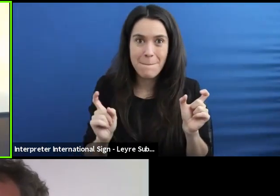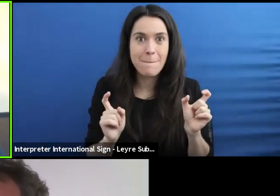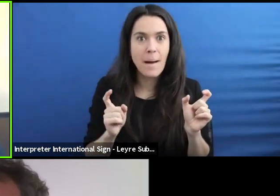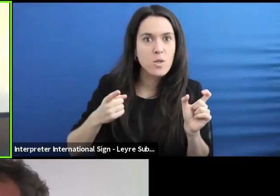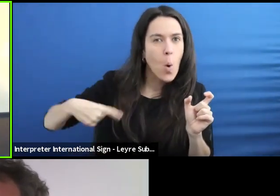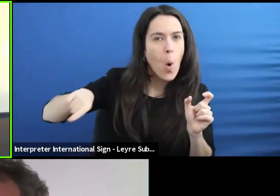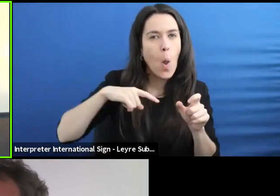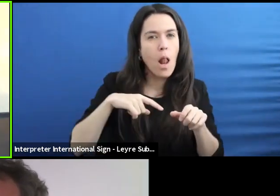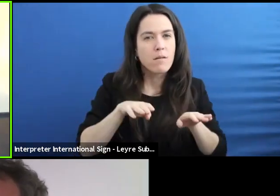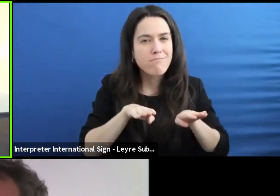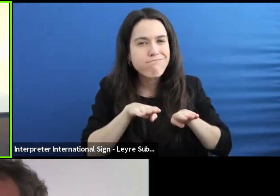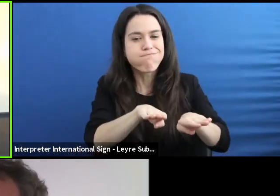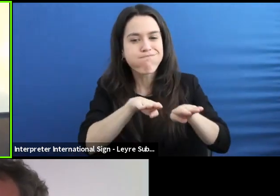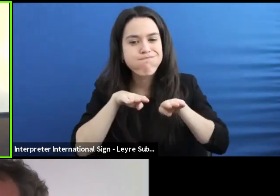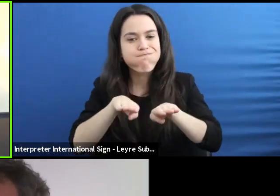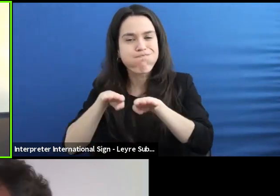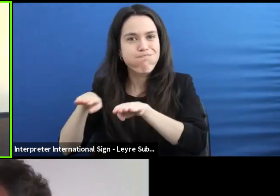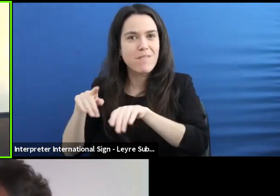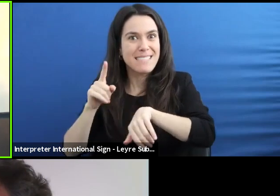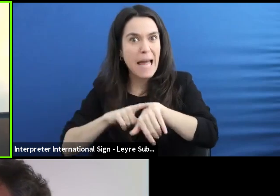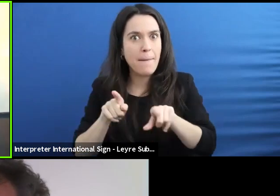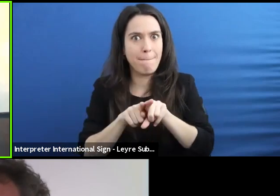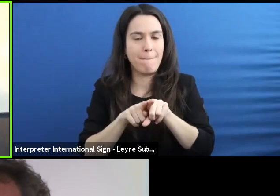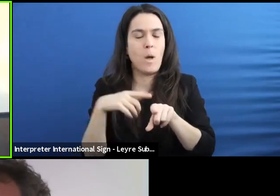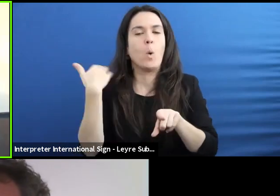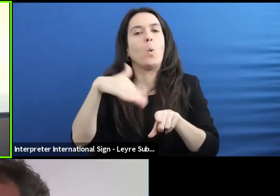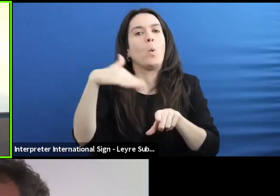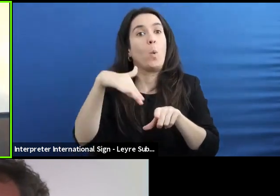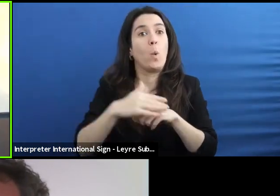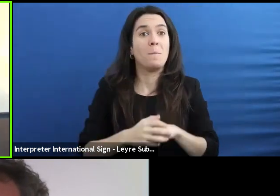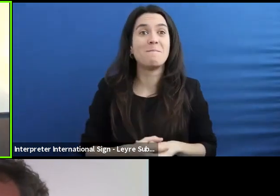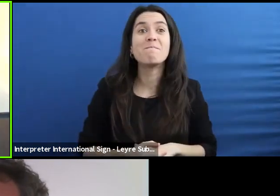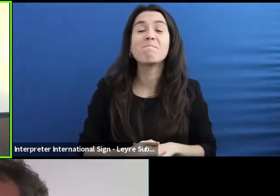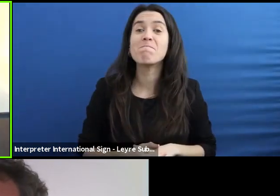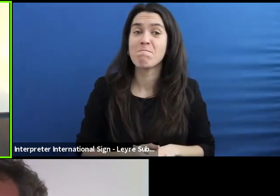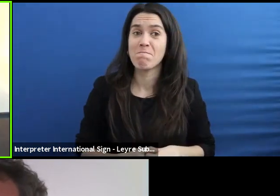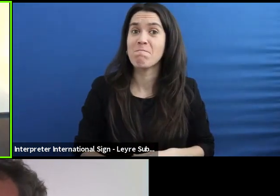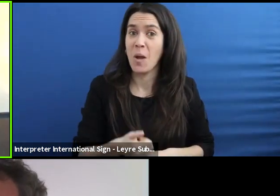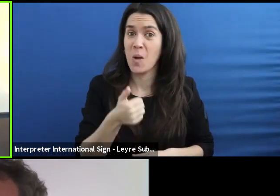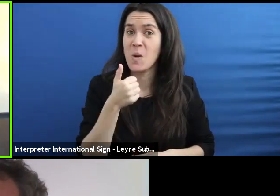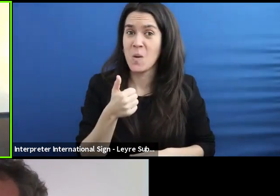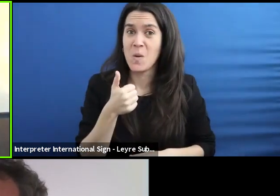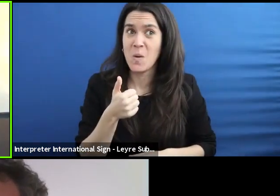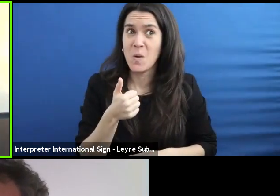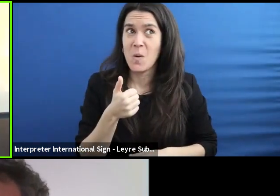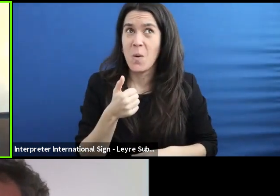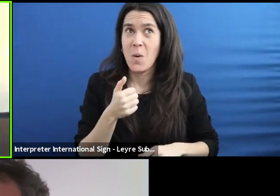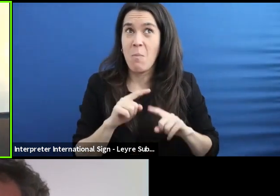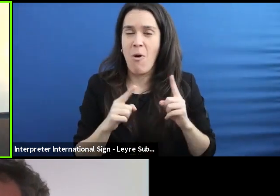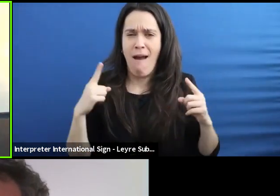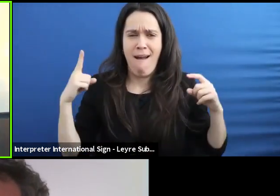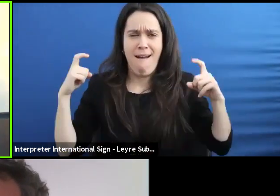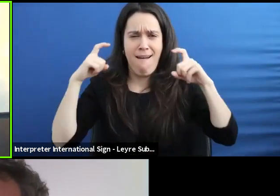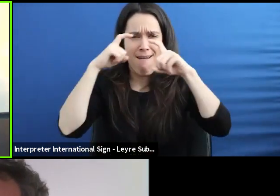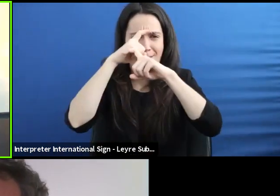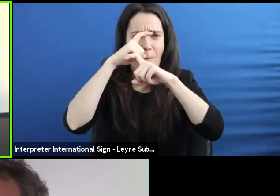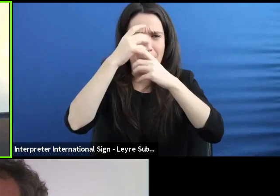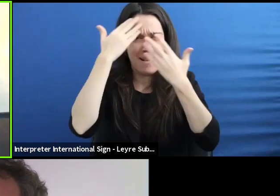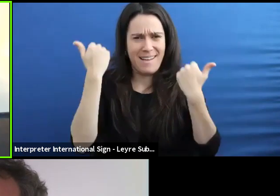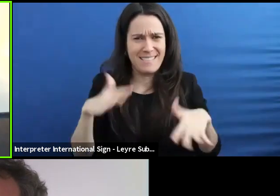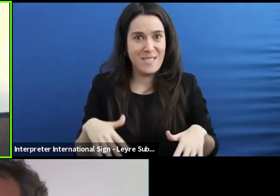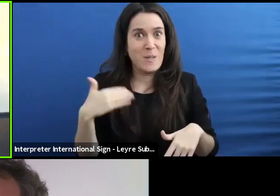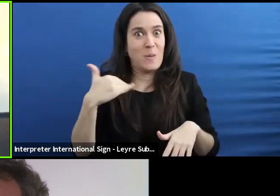It sounds so good, and yet so difficult. Everything has to be done at the